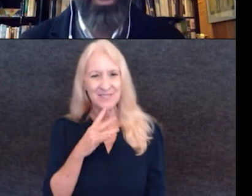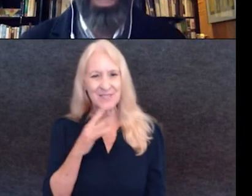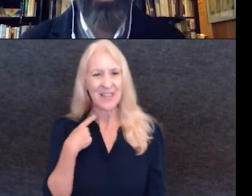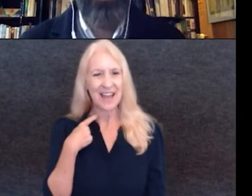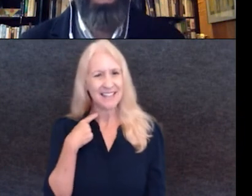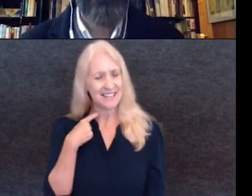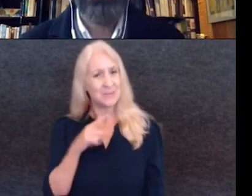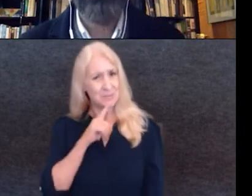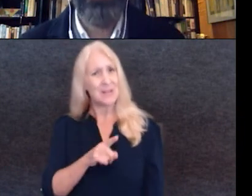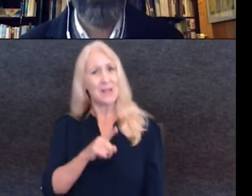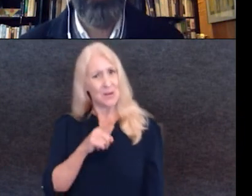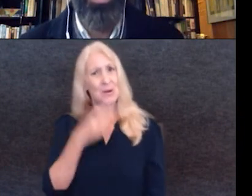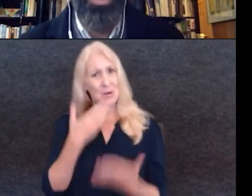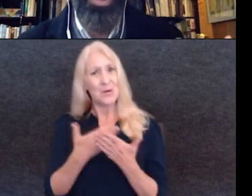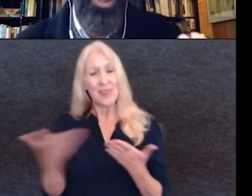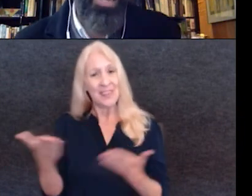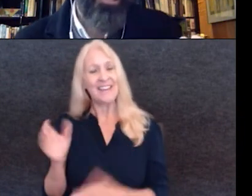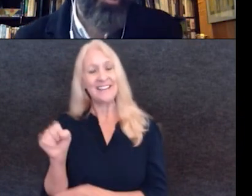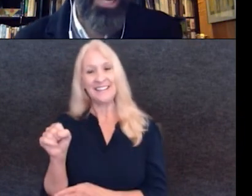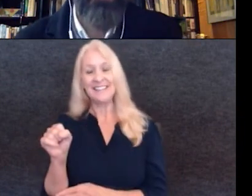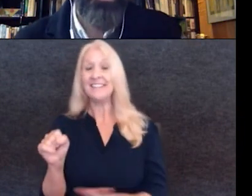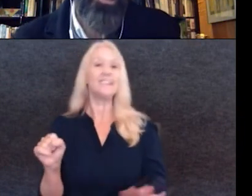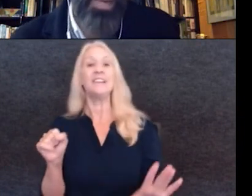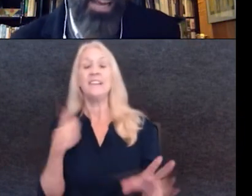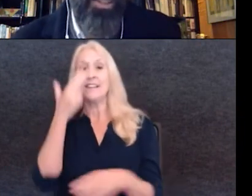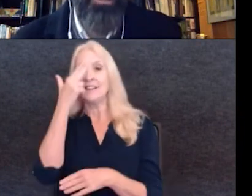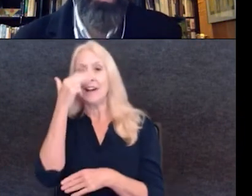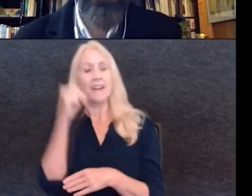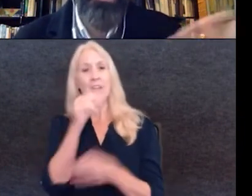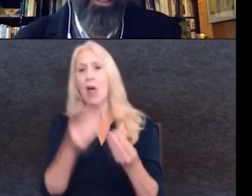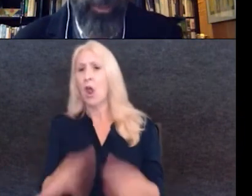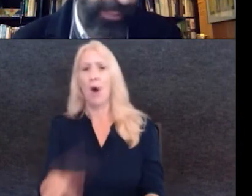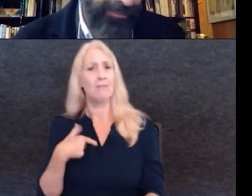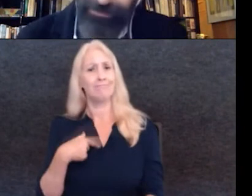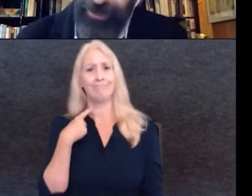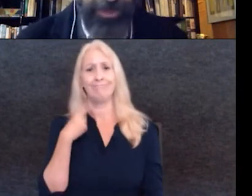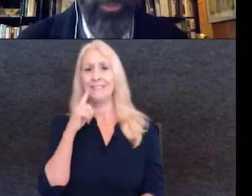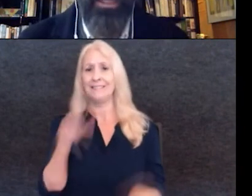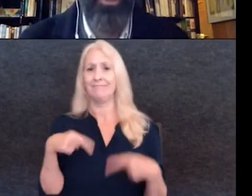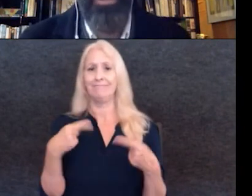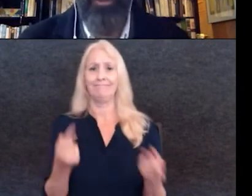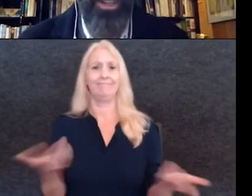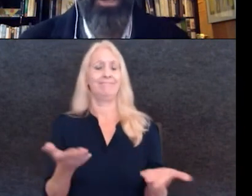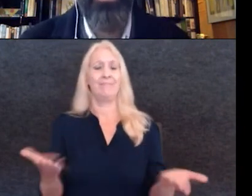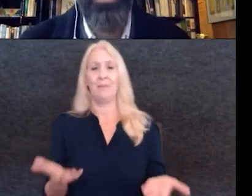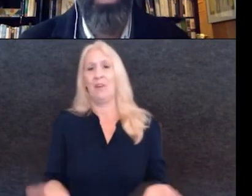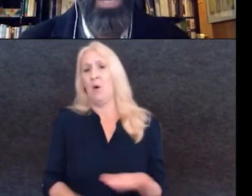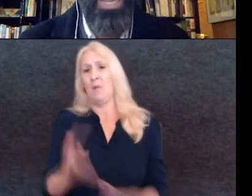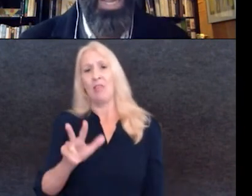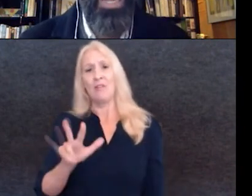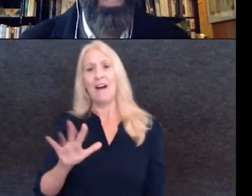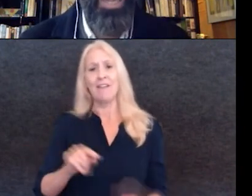It's actually a really, really good thing. It's funny, I haven't lost my accent even though I've been here for almost 35, 40 years